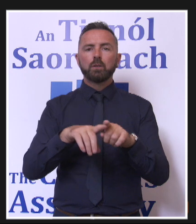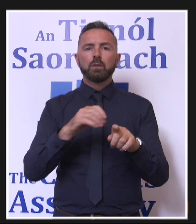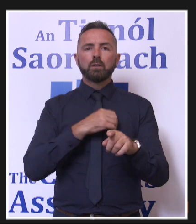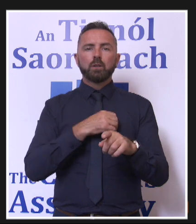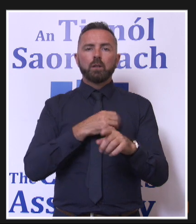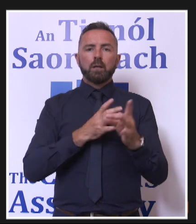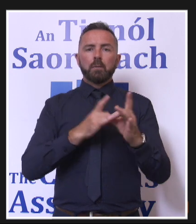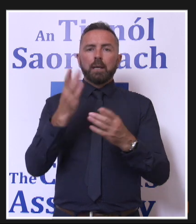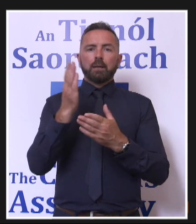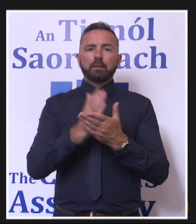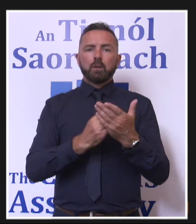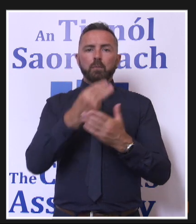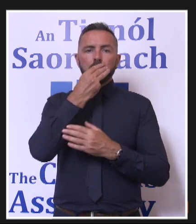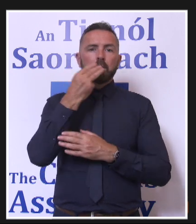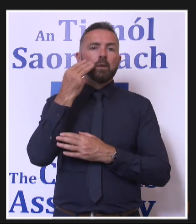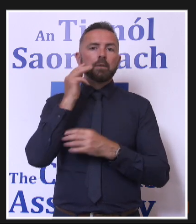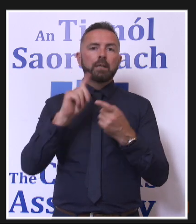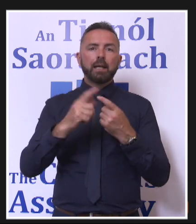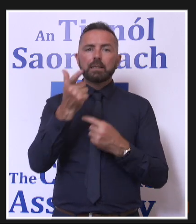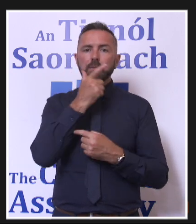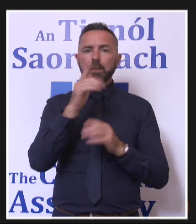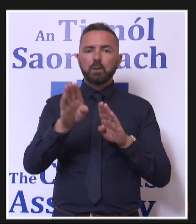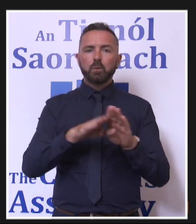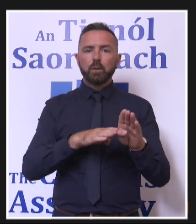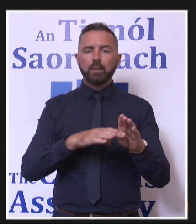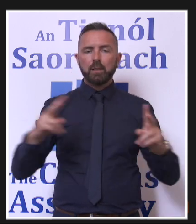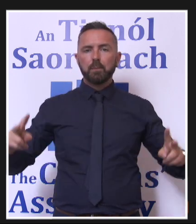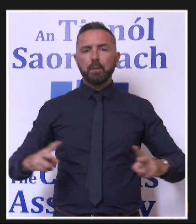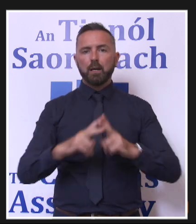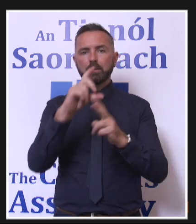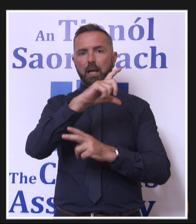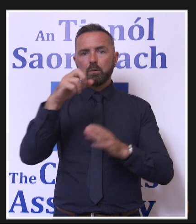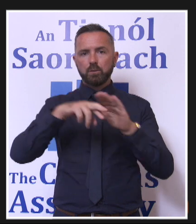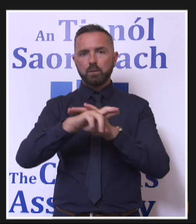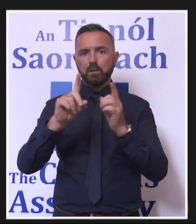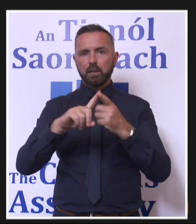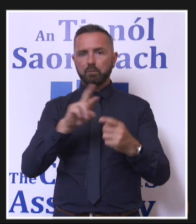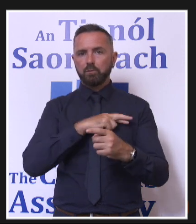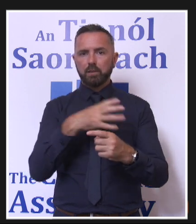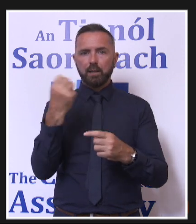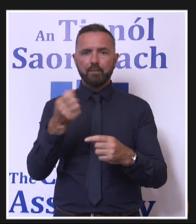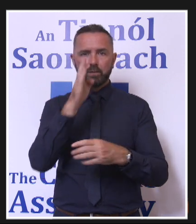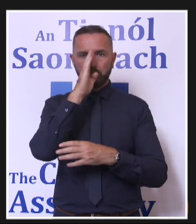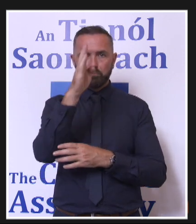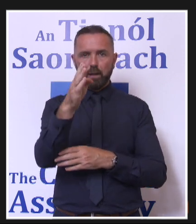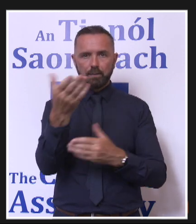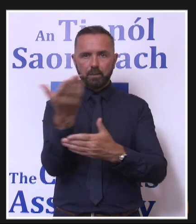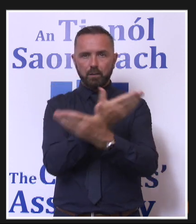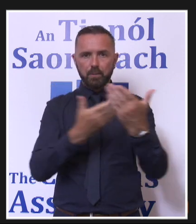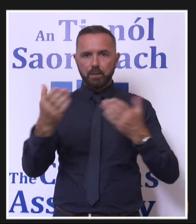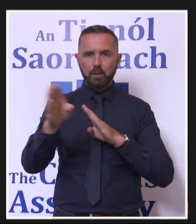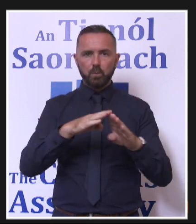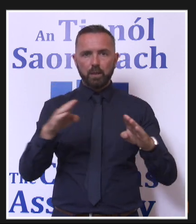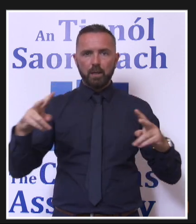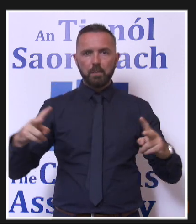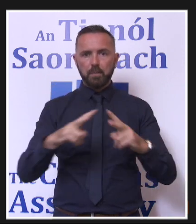to make some vows, to speak with the Parisian councillors, and to be able to really have a direct communication to the Paris Council.